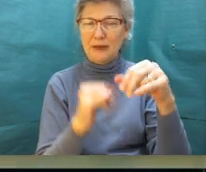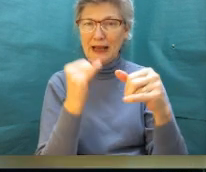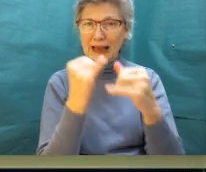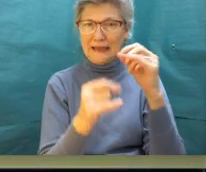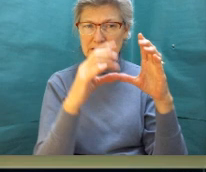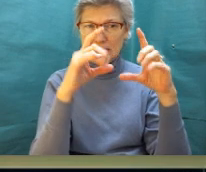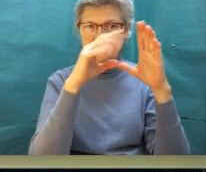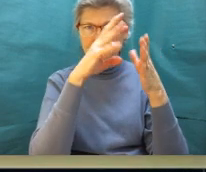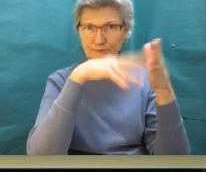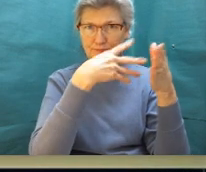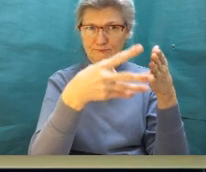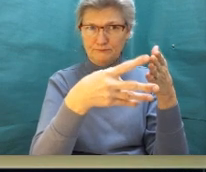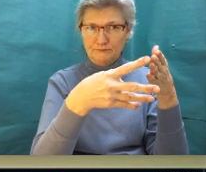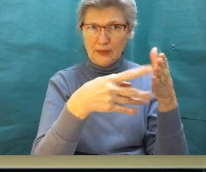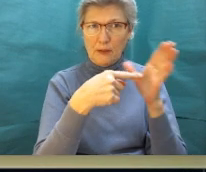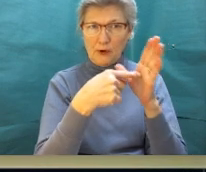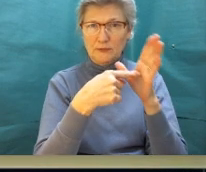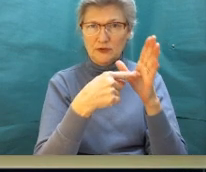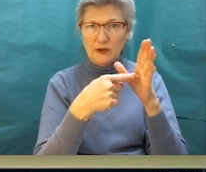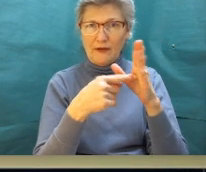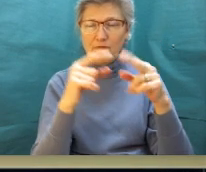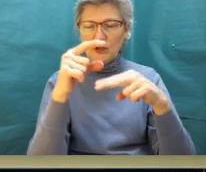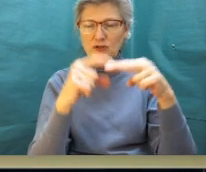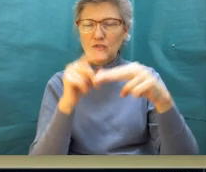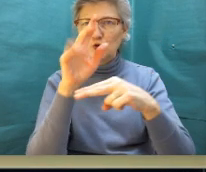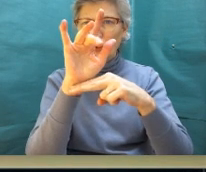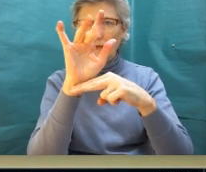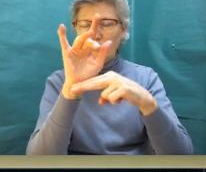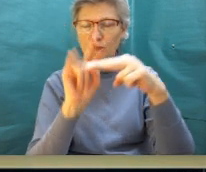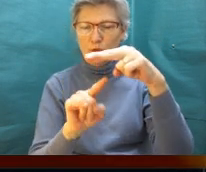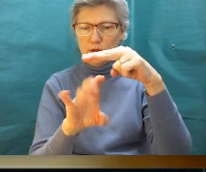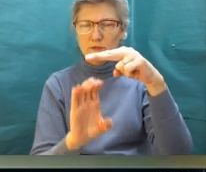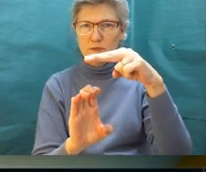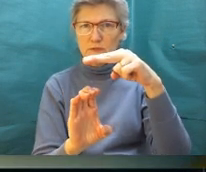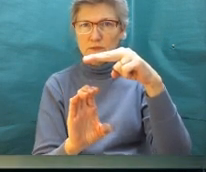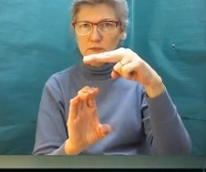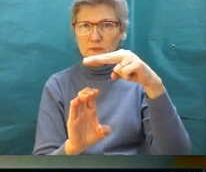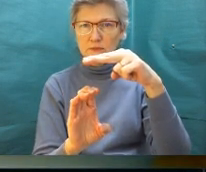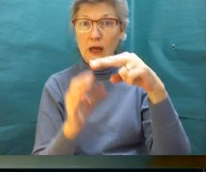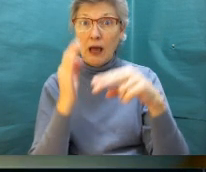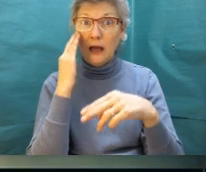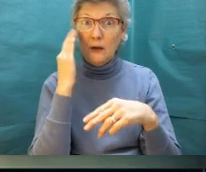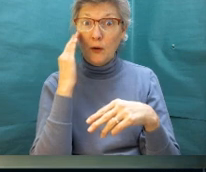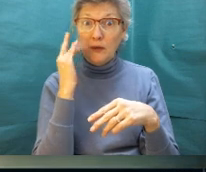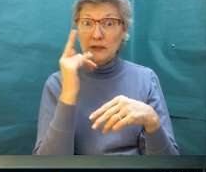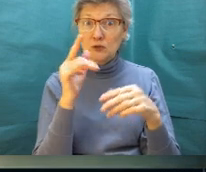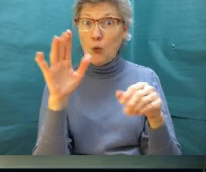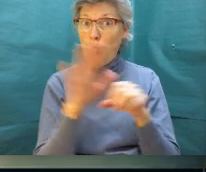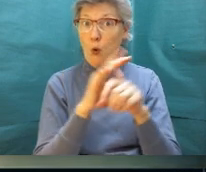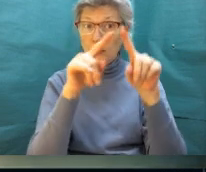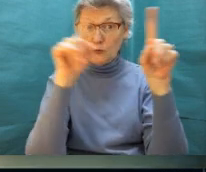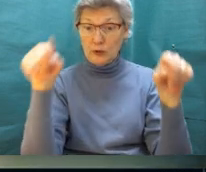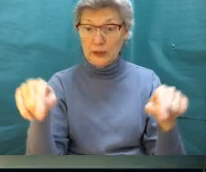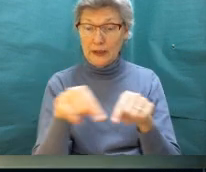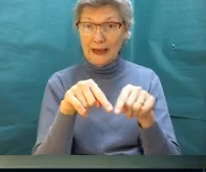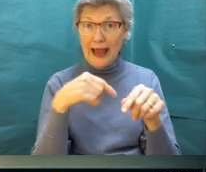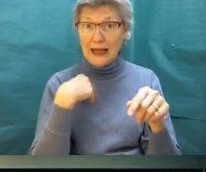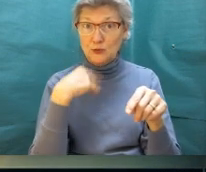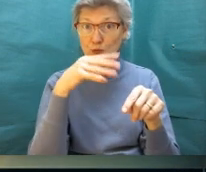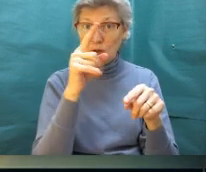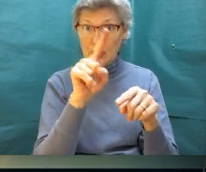I know that I'm representing the fraction 25/100ths. I know that this entire grid has